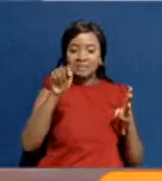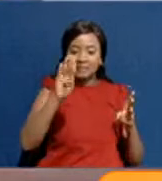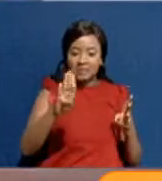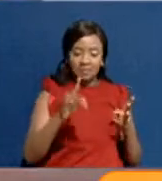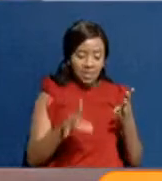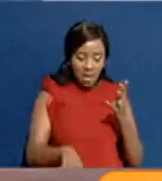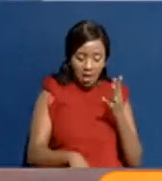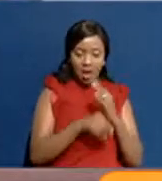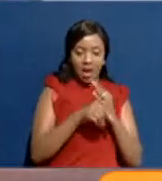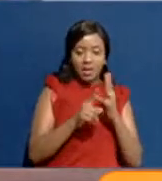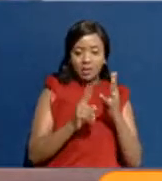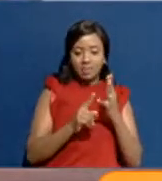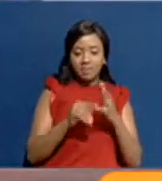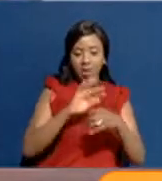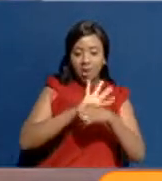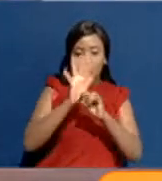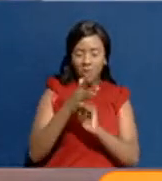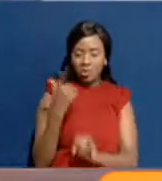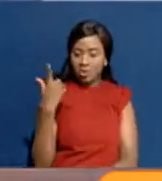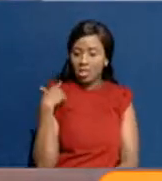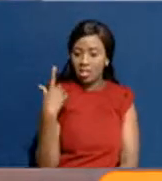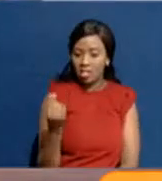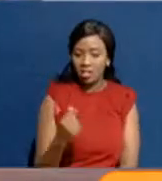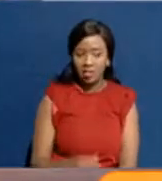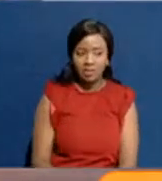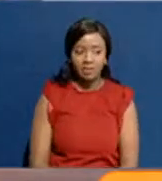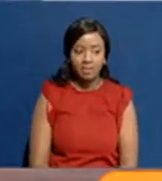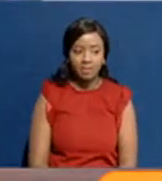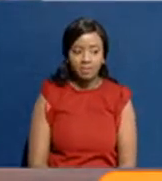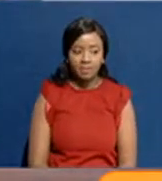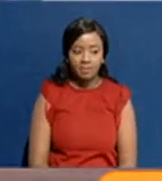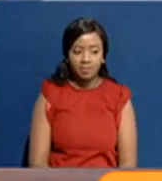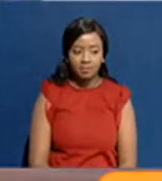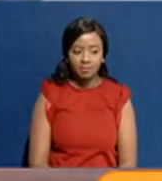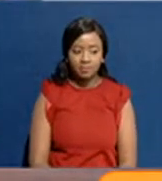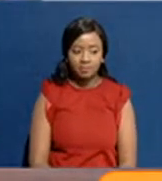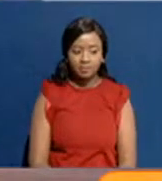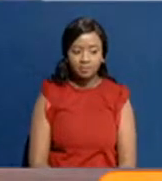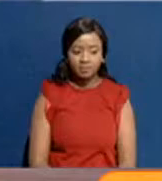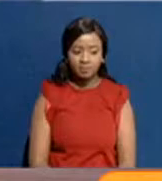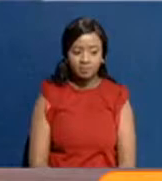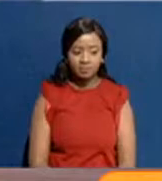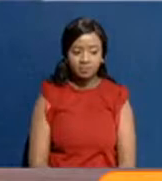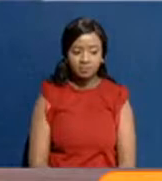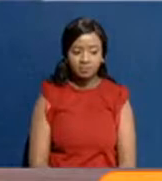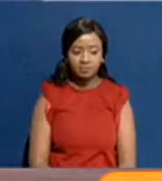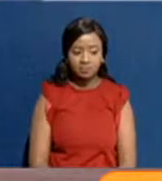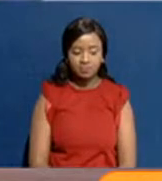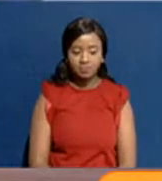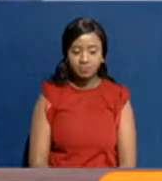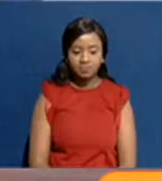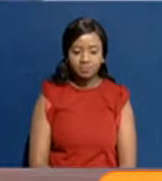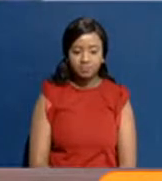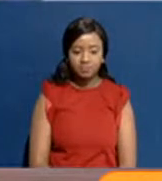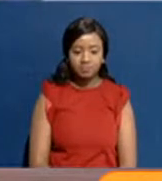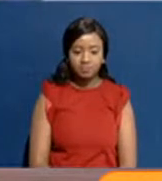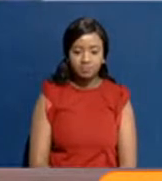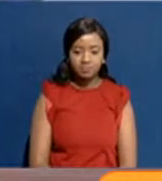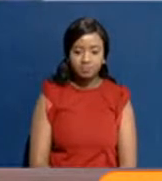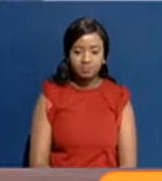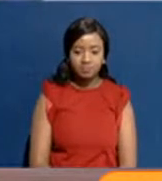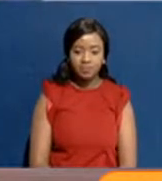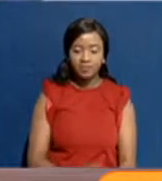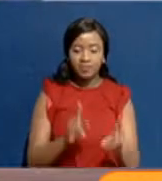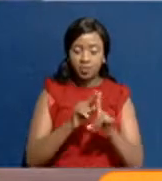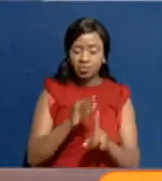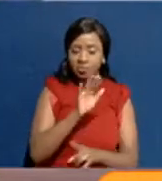COVID, when the pandemic hit in 2019. And they are so structured, they have what is called an